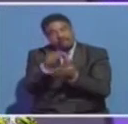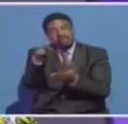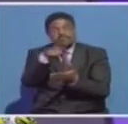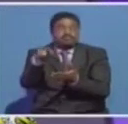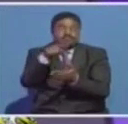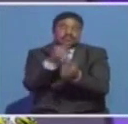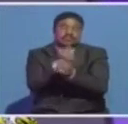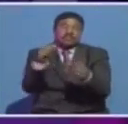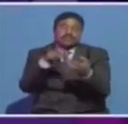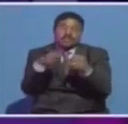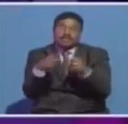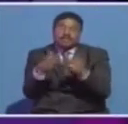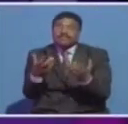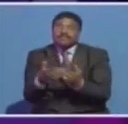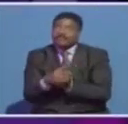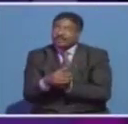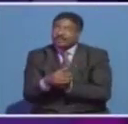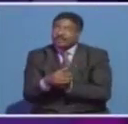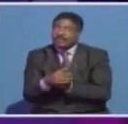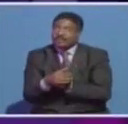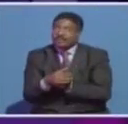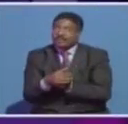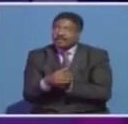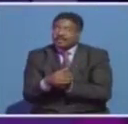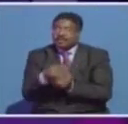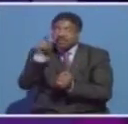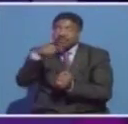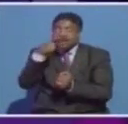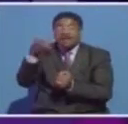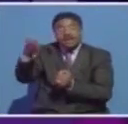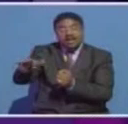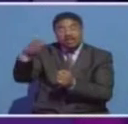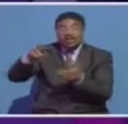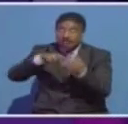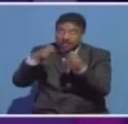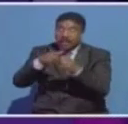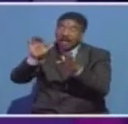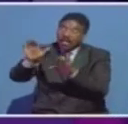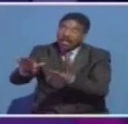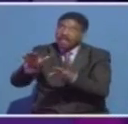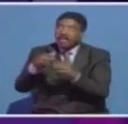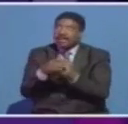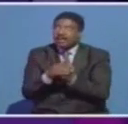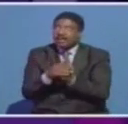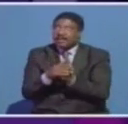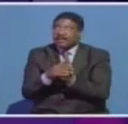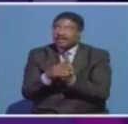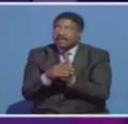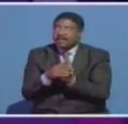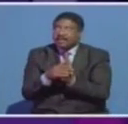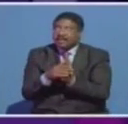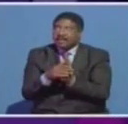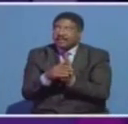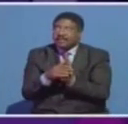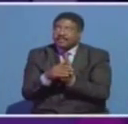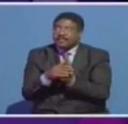that. You mentioned Rapula, and naturally Rapula, speaking from historically, they haven't really been a province that depends on